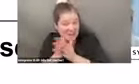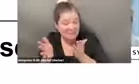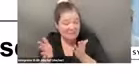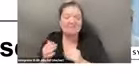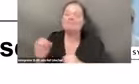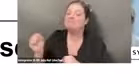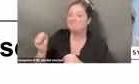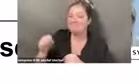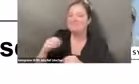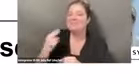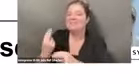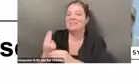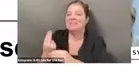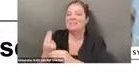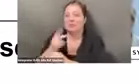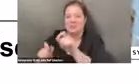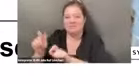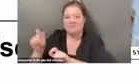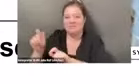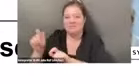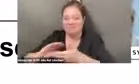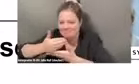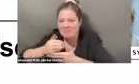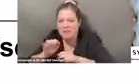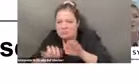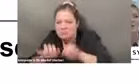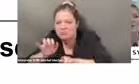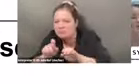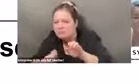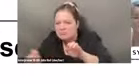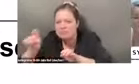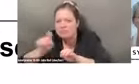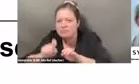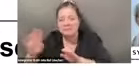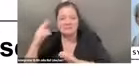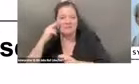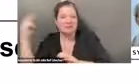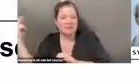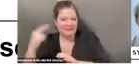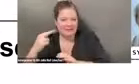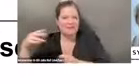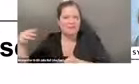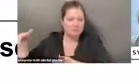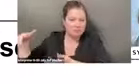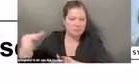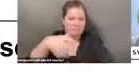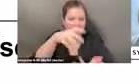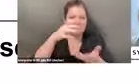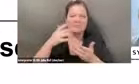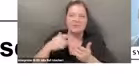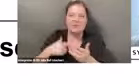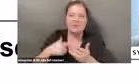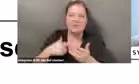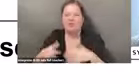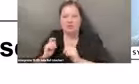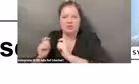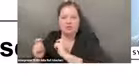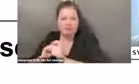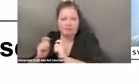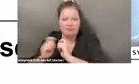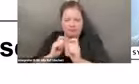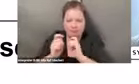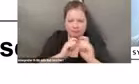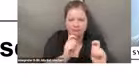user perspective on digital accessibility. So we did some long personal interviews with end